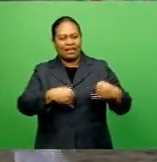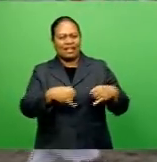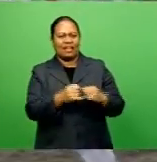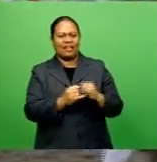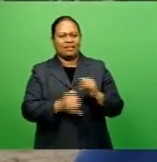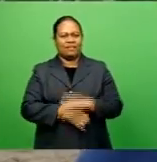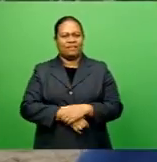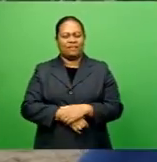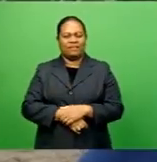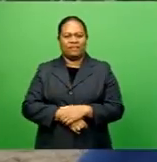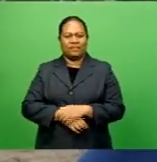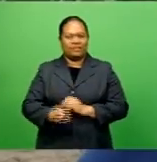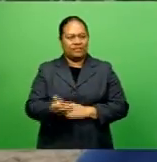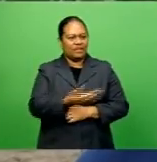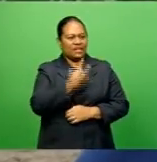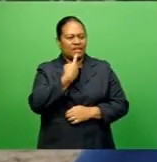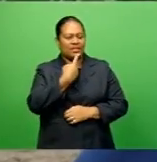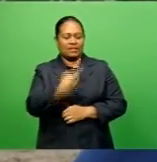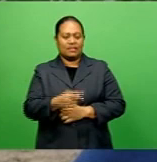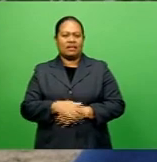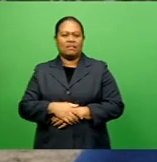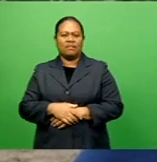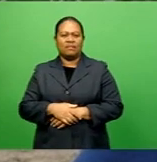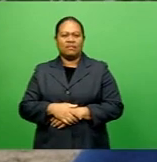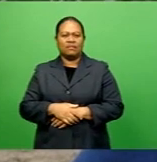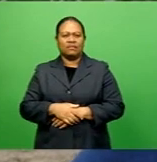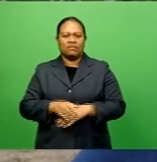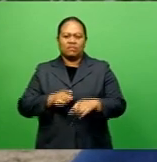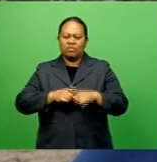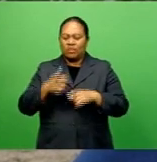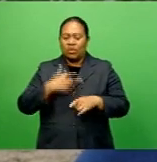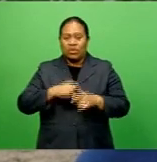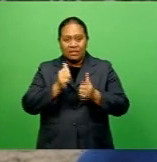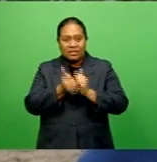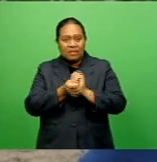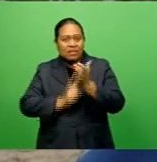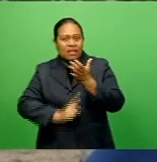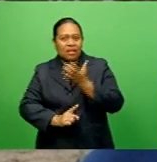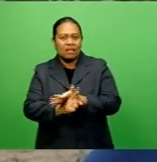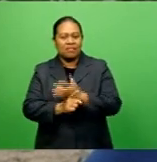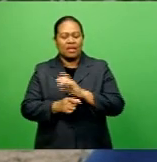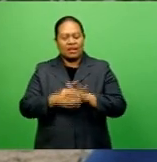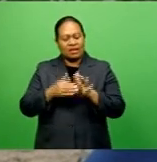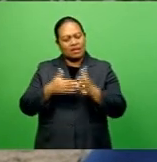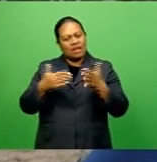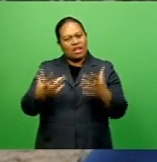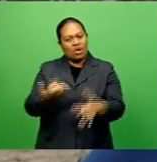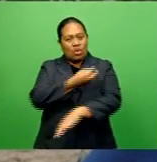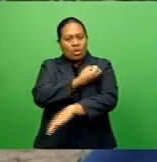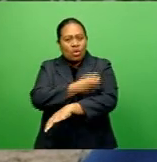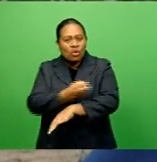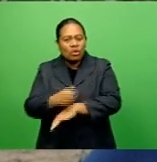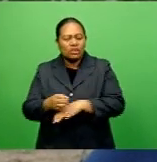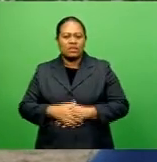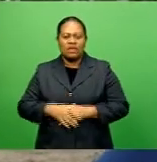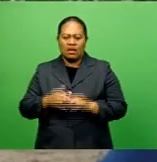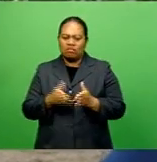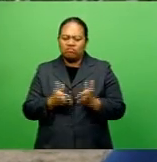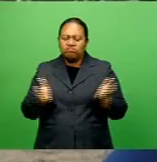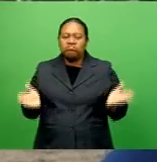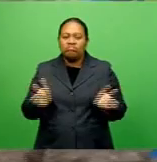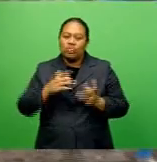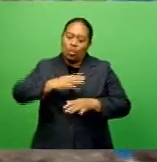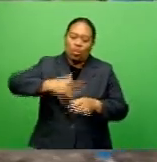had lost track of this form of the game, but now that Oceania is pushing all the member